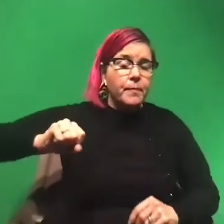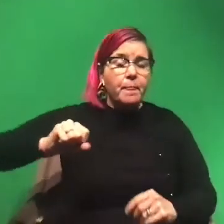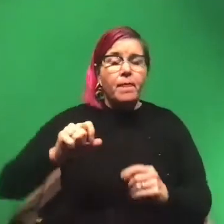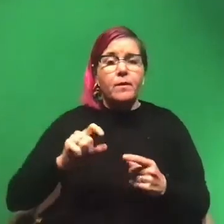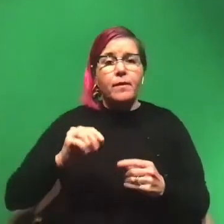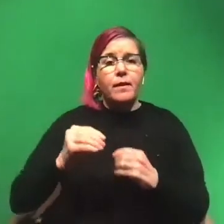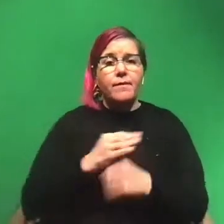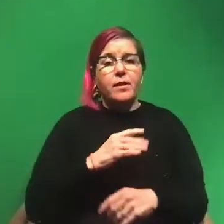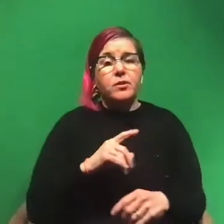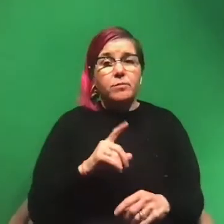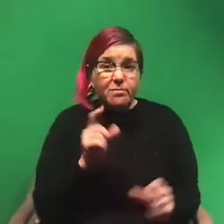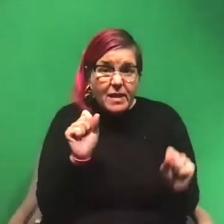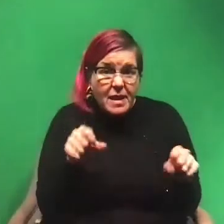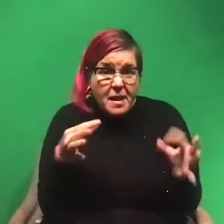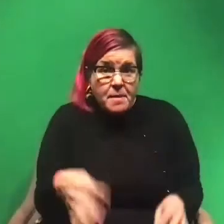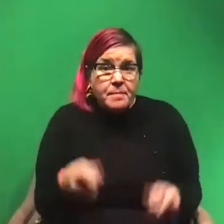can certainly happen.